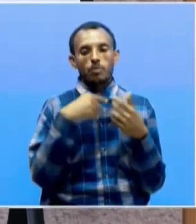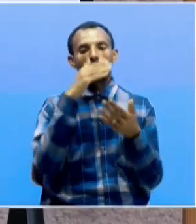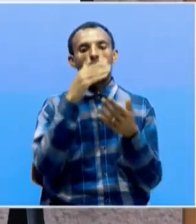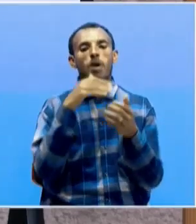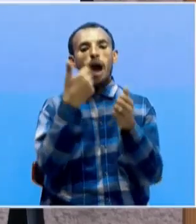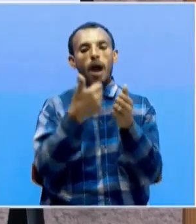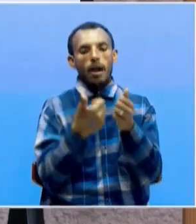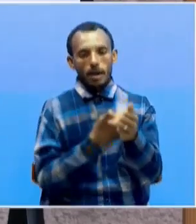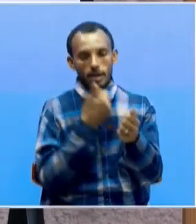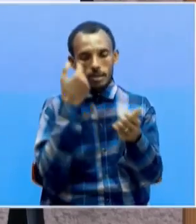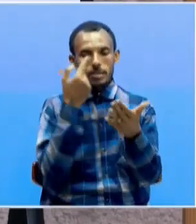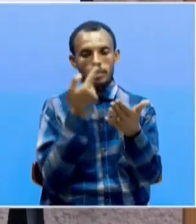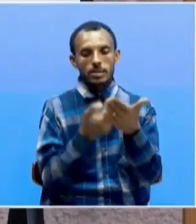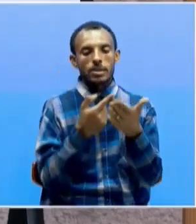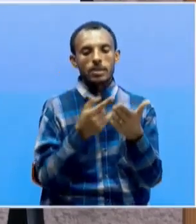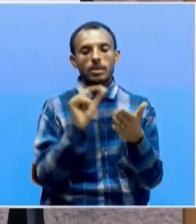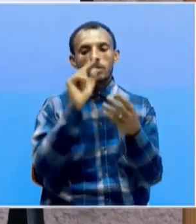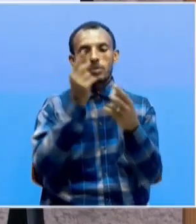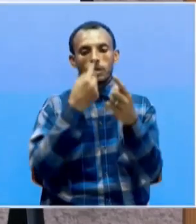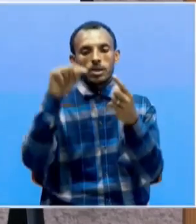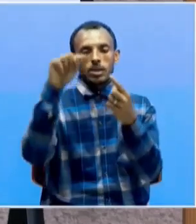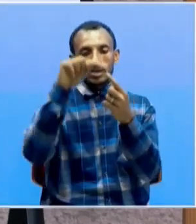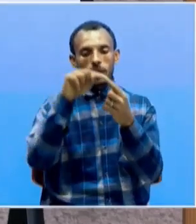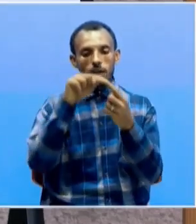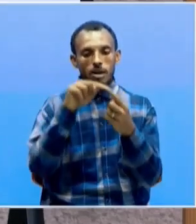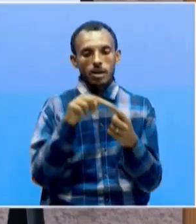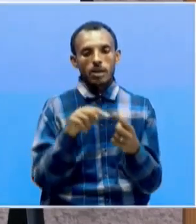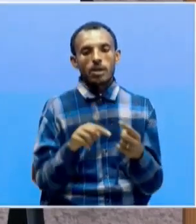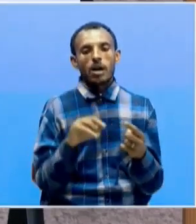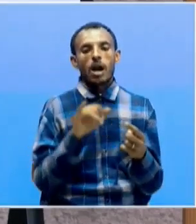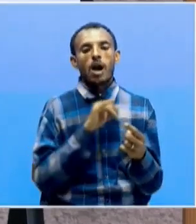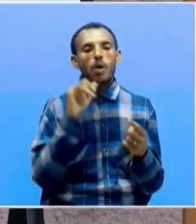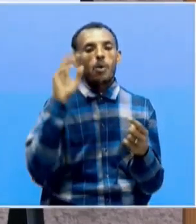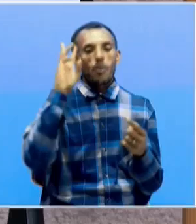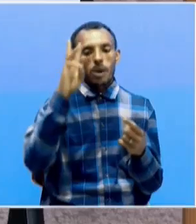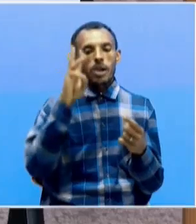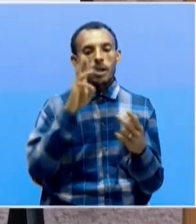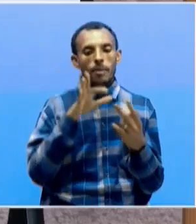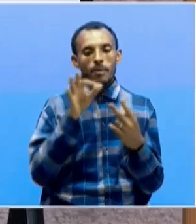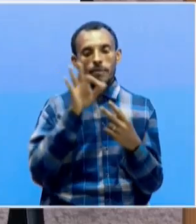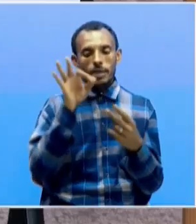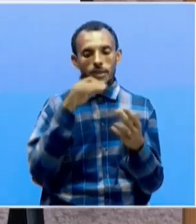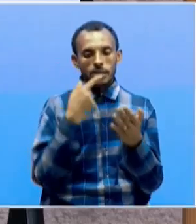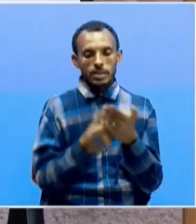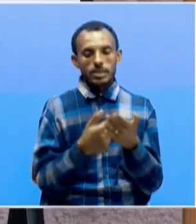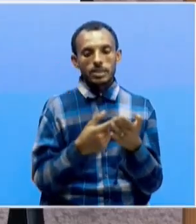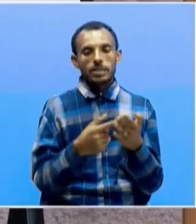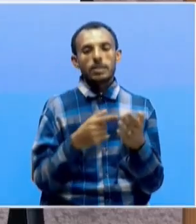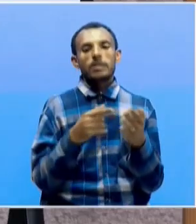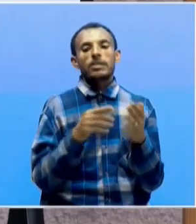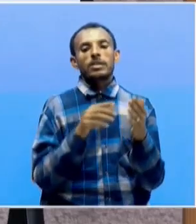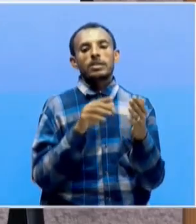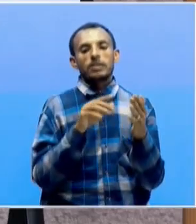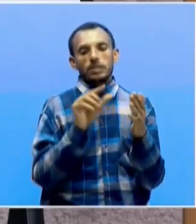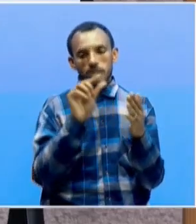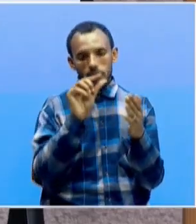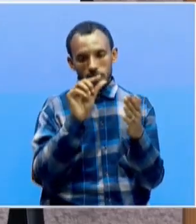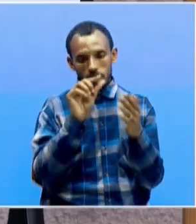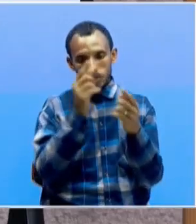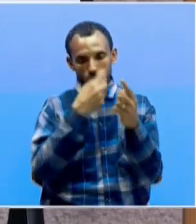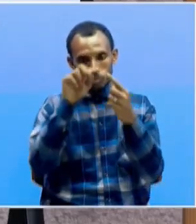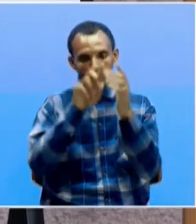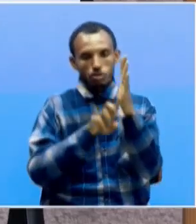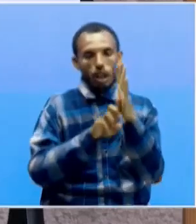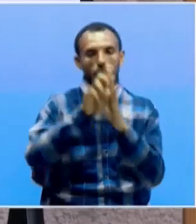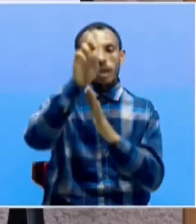this in ascending or descending order. I'll prefer to arrange it in ascending order from the smallest to the biggest.